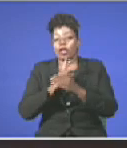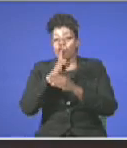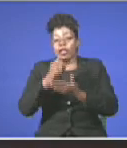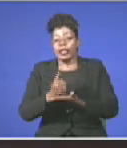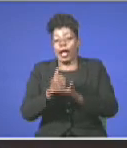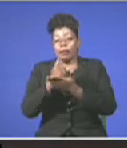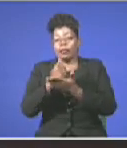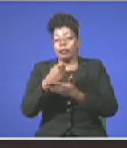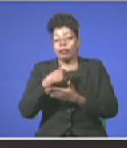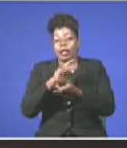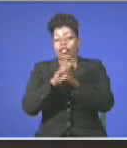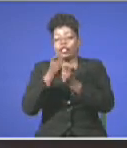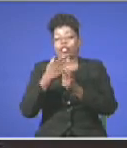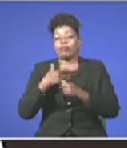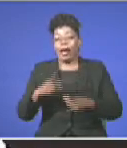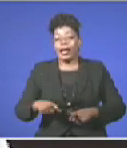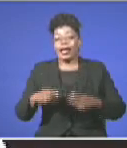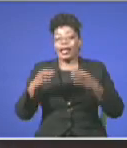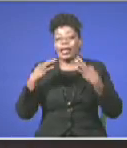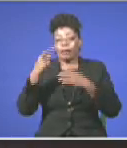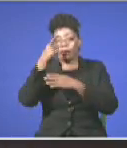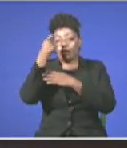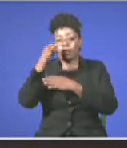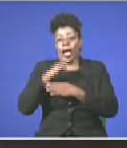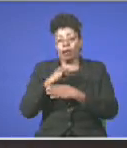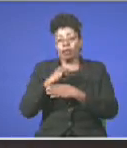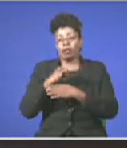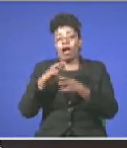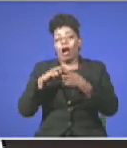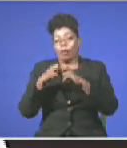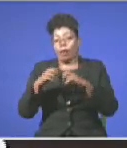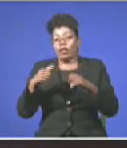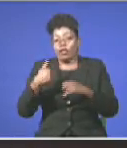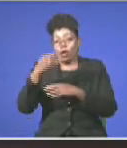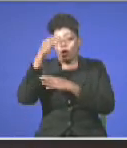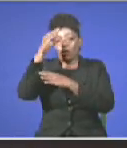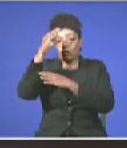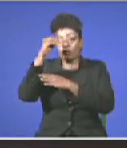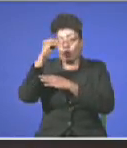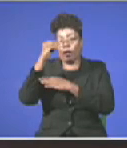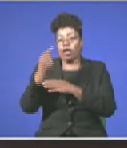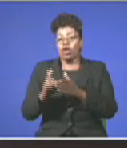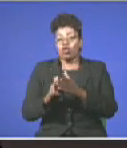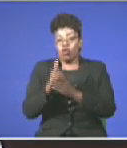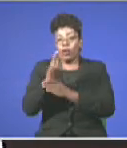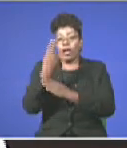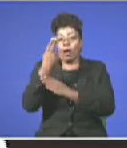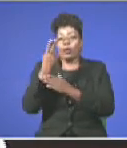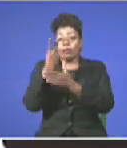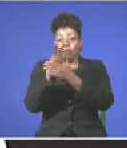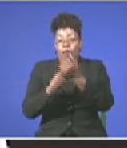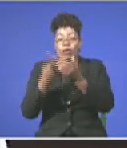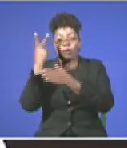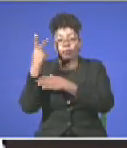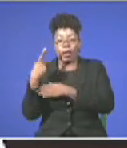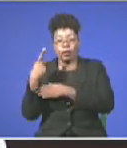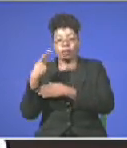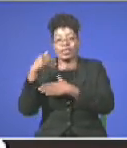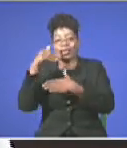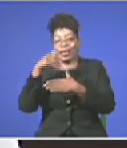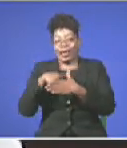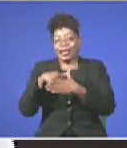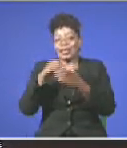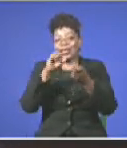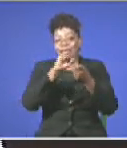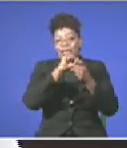helped me to change my life around, you know, because I was a troubled young kid, you know, growing up with both parents, you know, in society, we like to say,